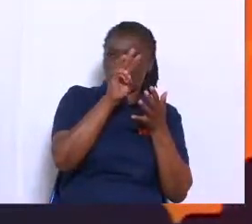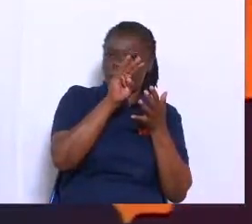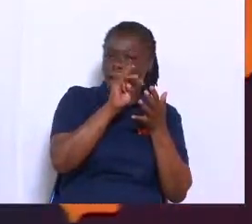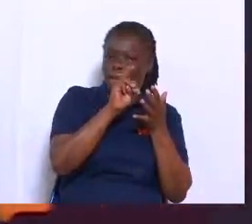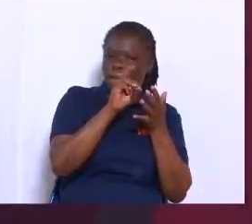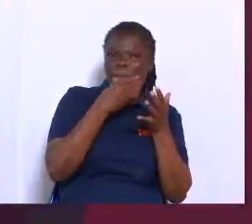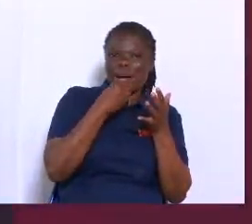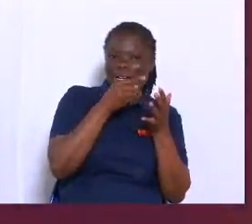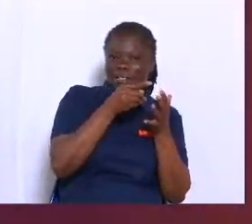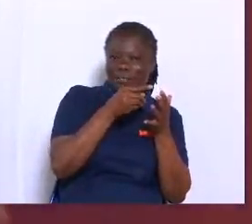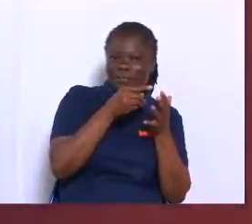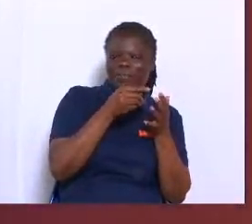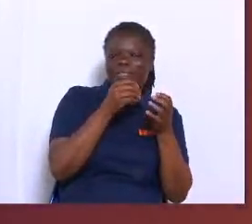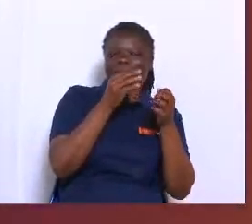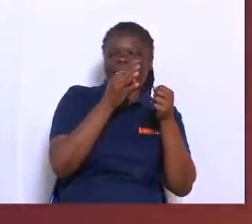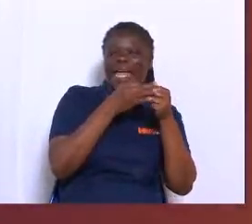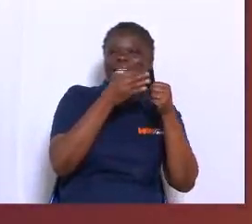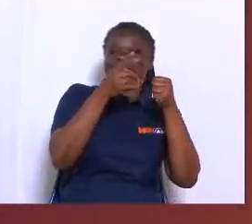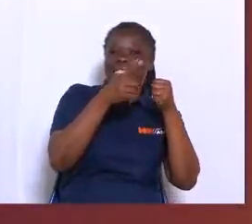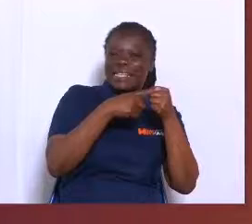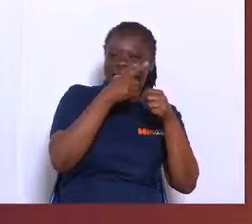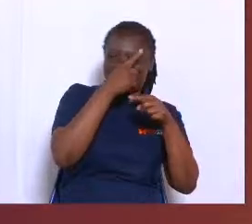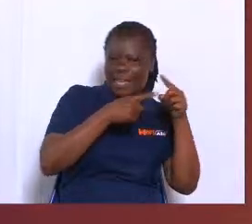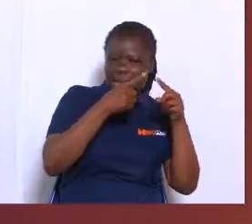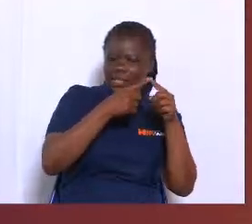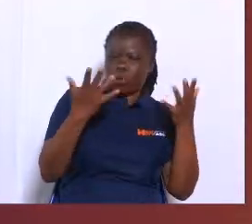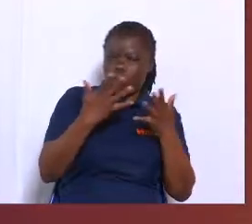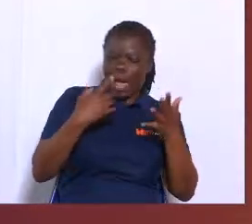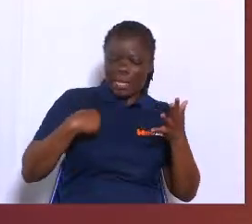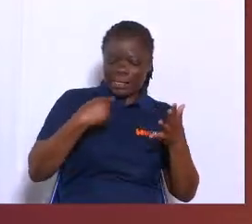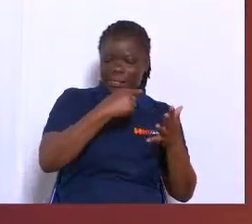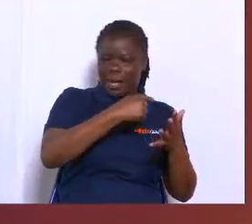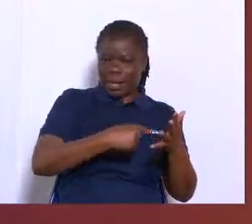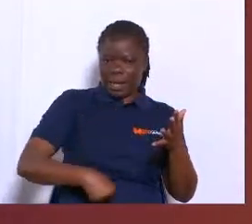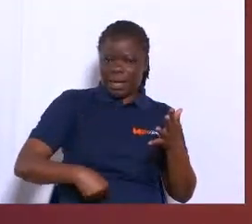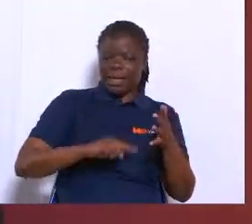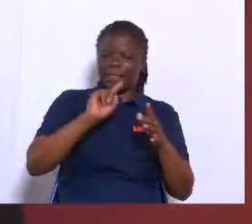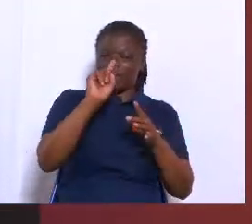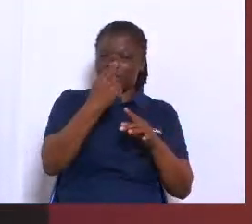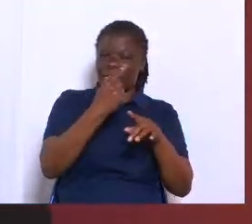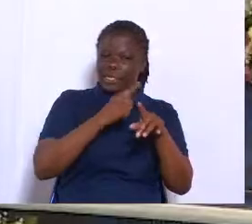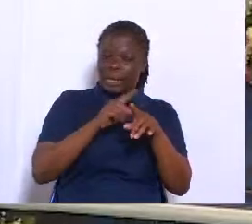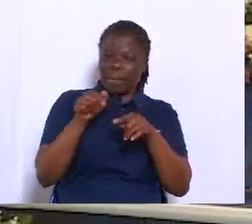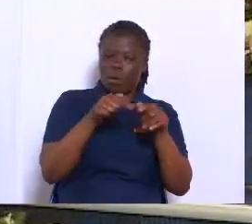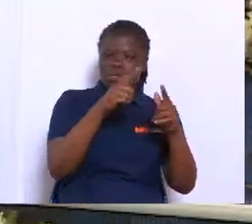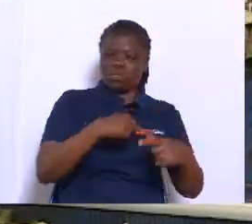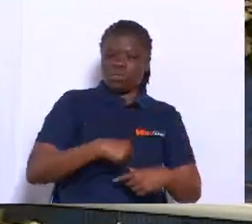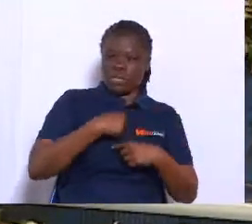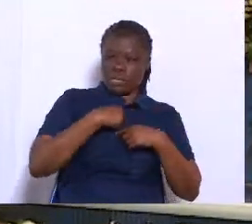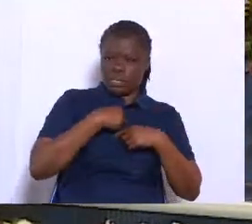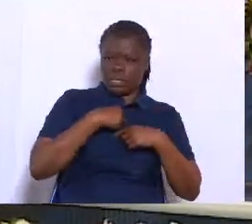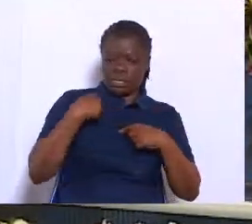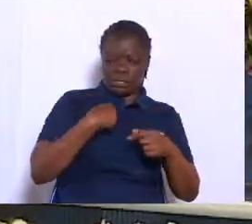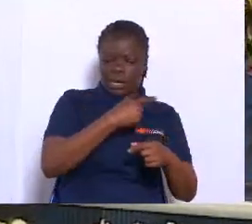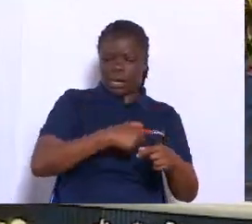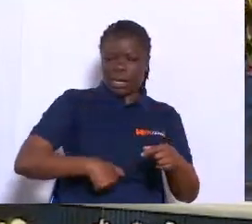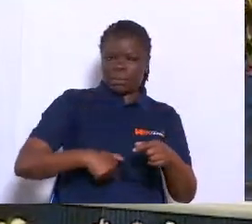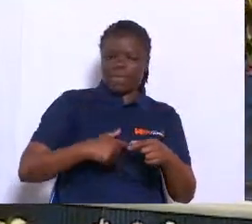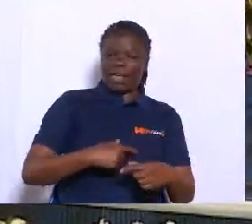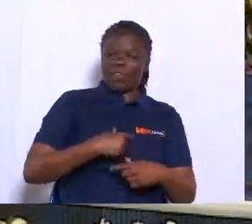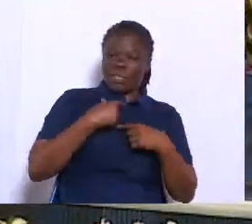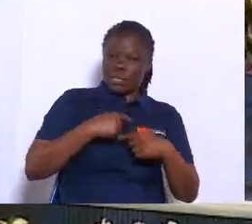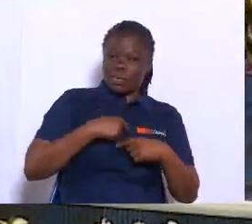ago. I met him in the country of China the first time I visited China. I visited many times